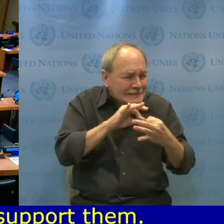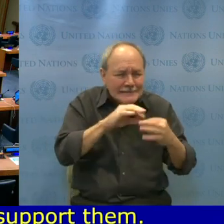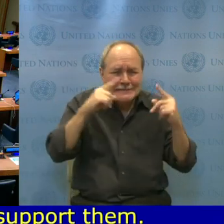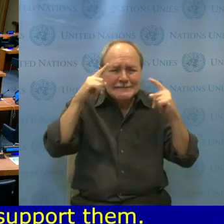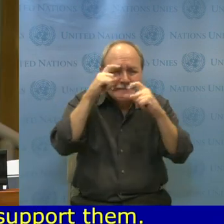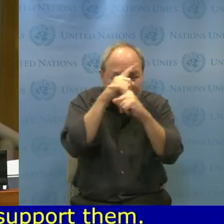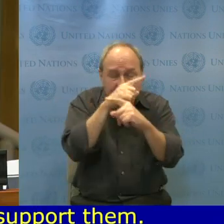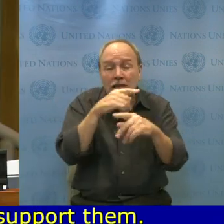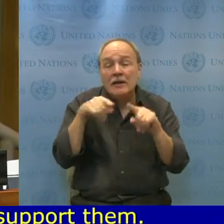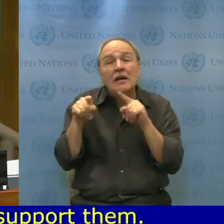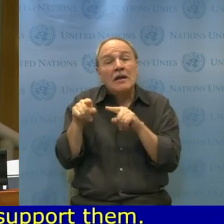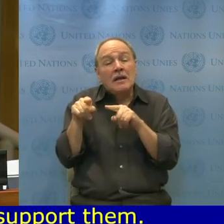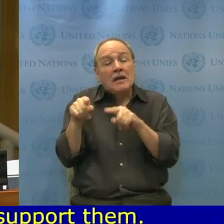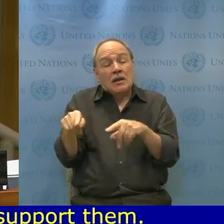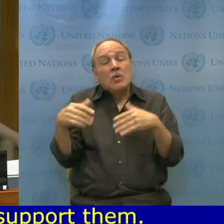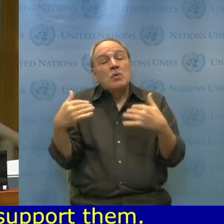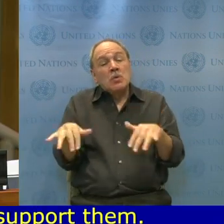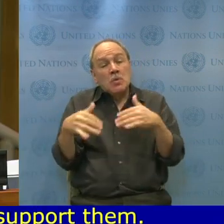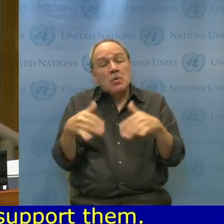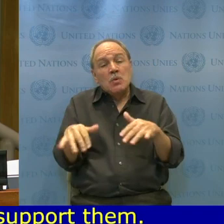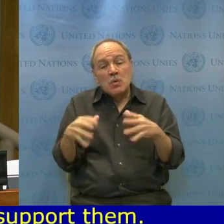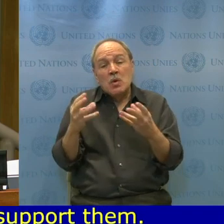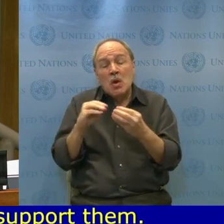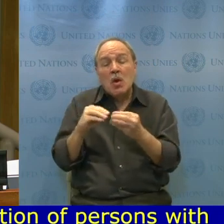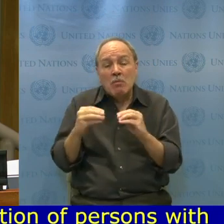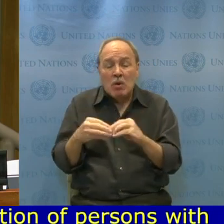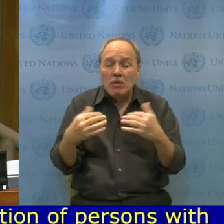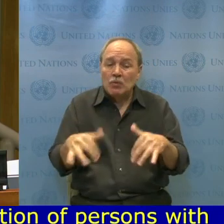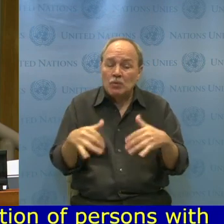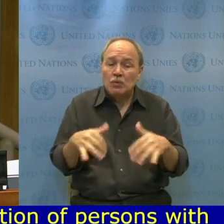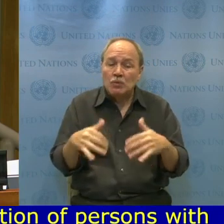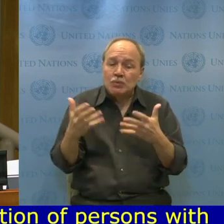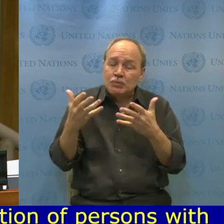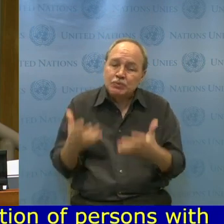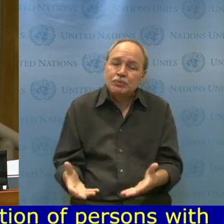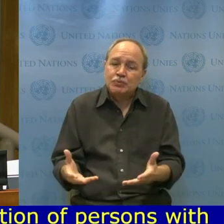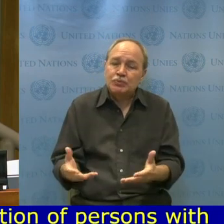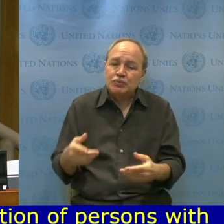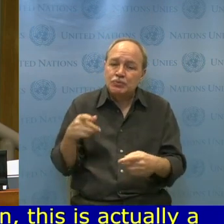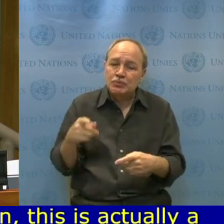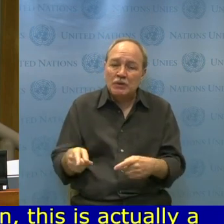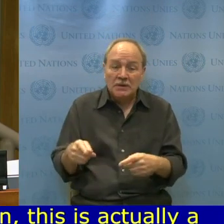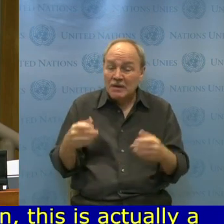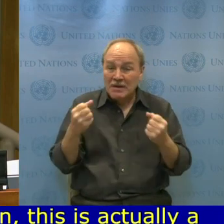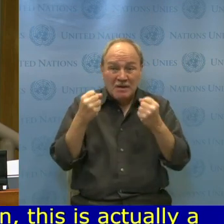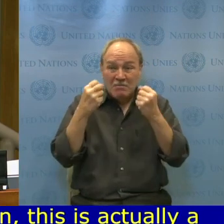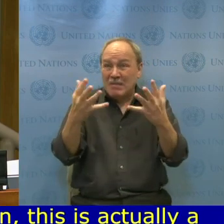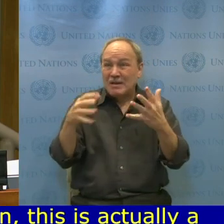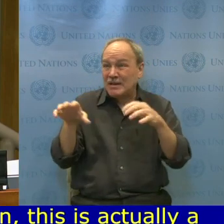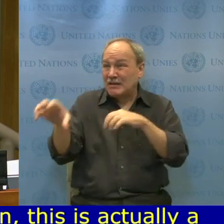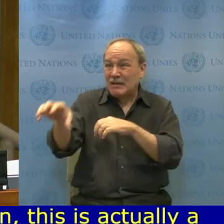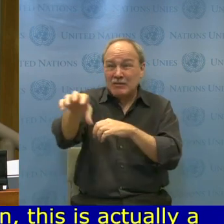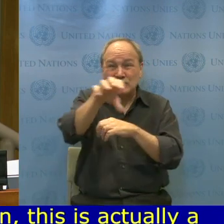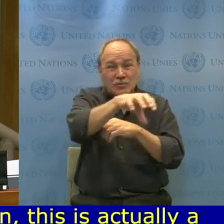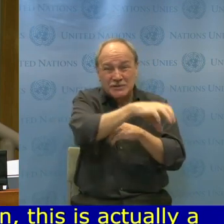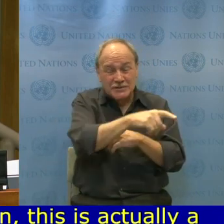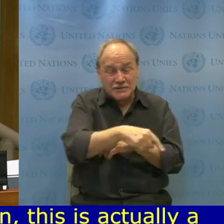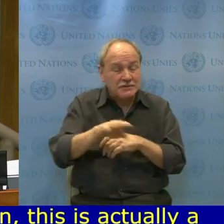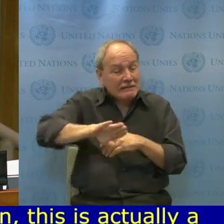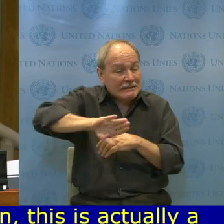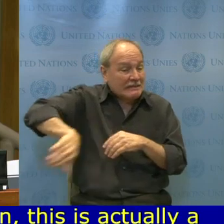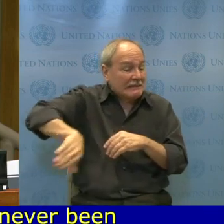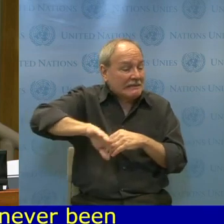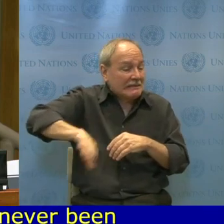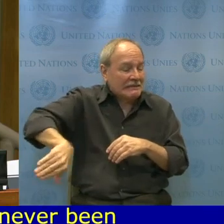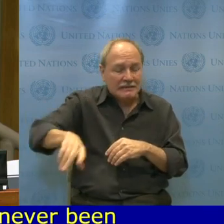problem that never been addressed seriously up to now in many parts of the world. I think should